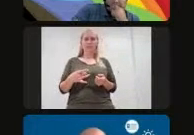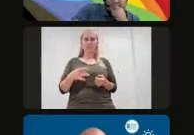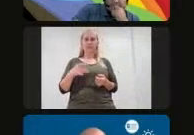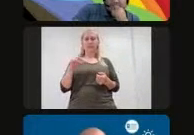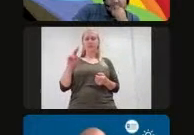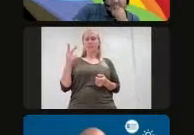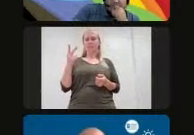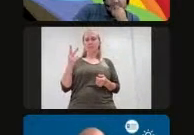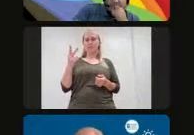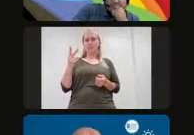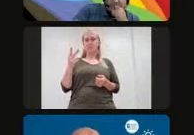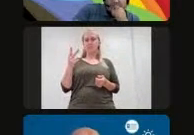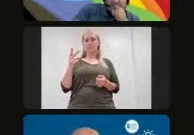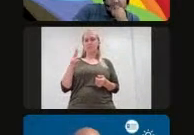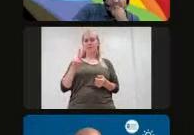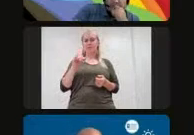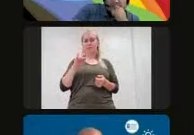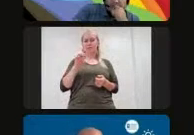Chair